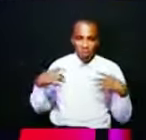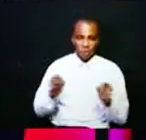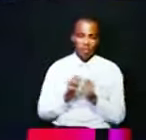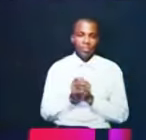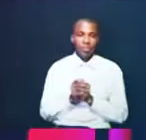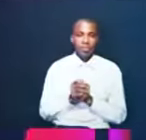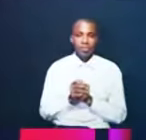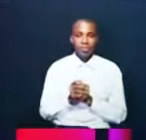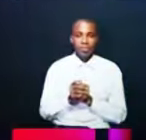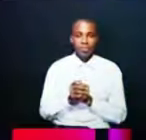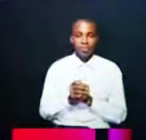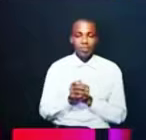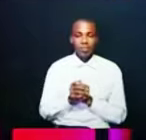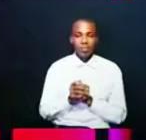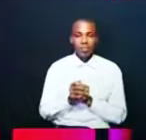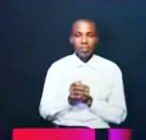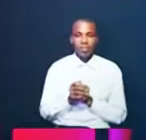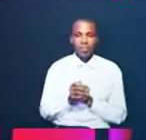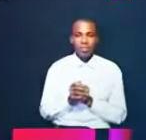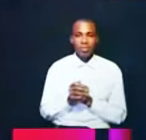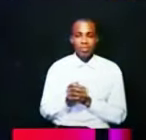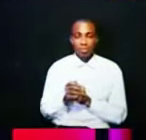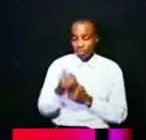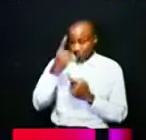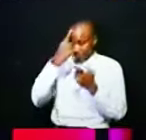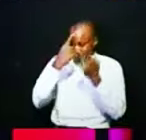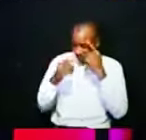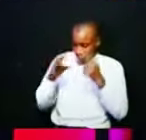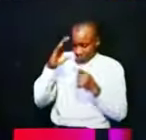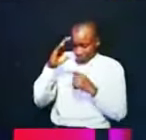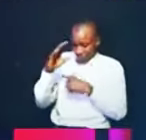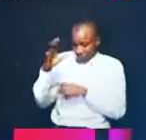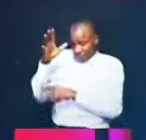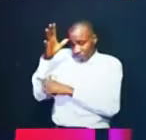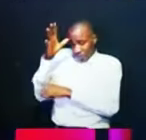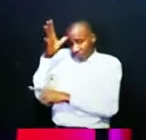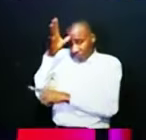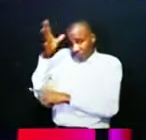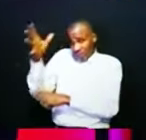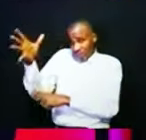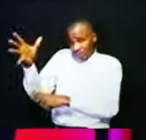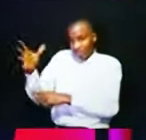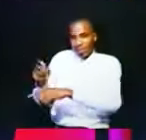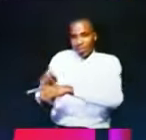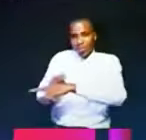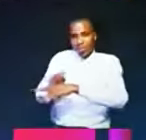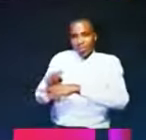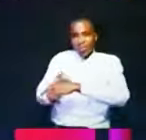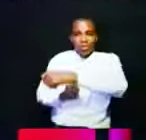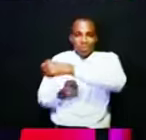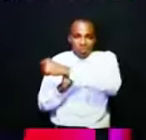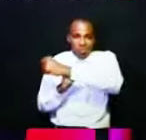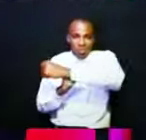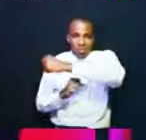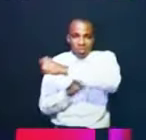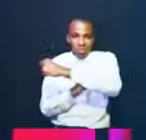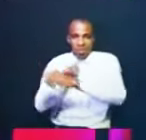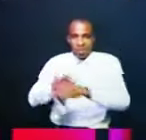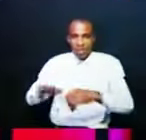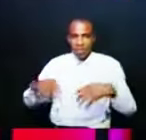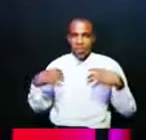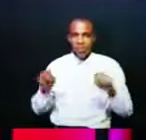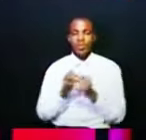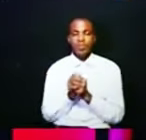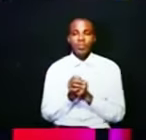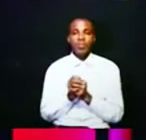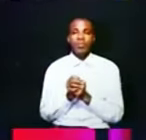The foundation they stand on. Now we numina jina fapem. Ah, no jina son.